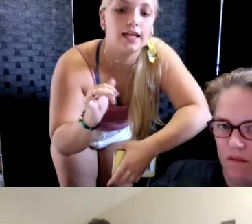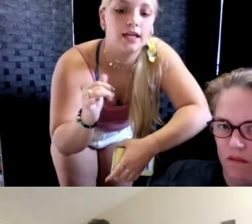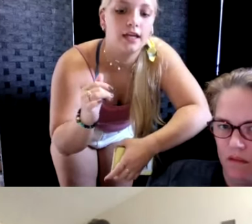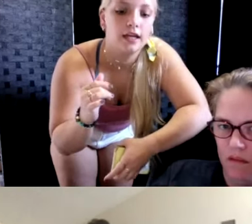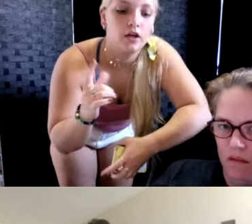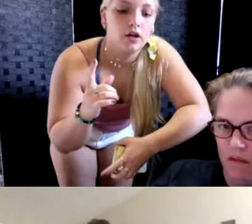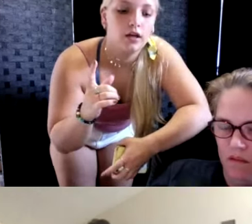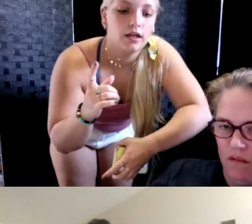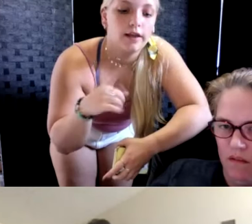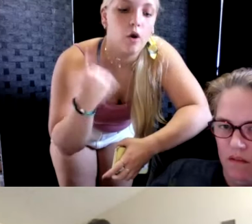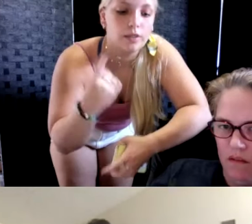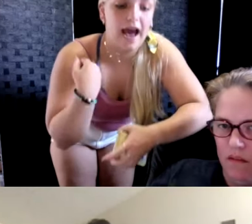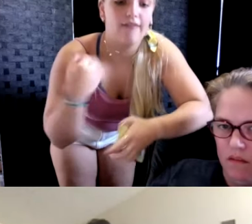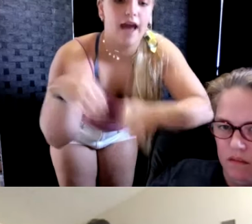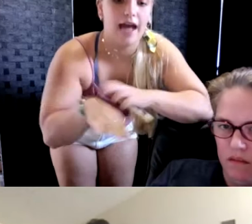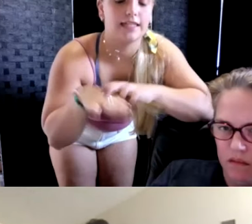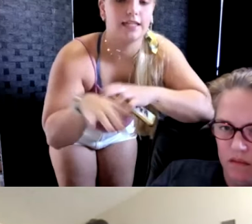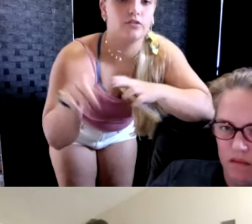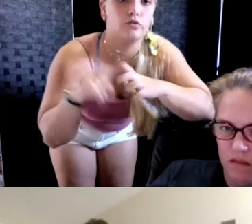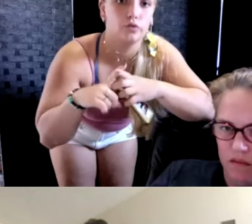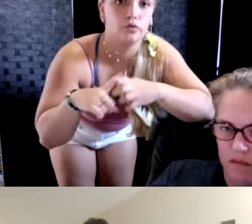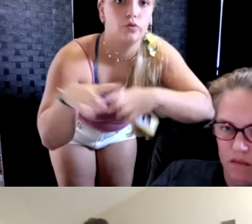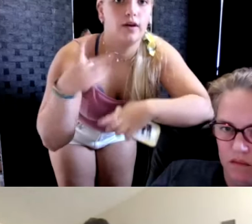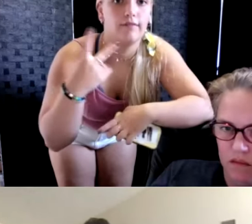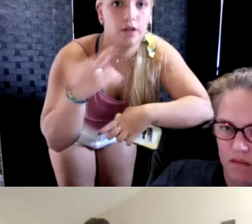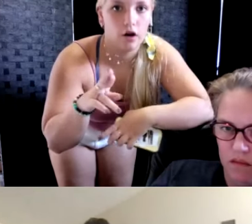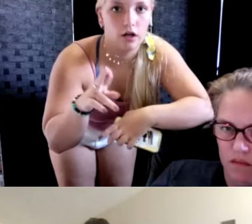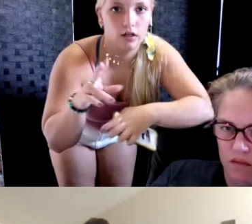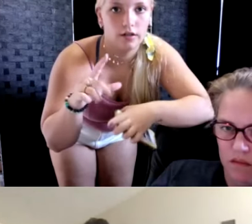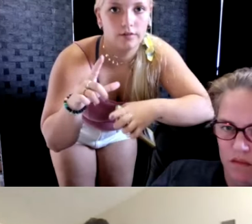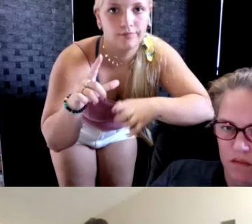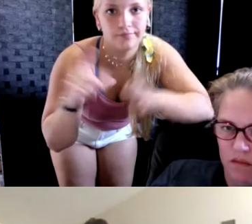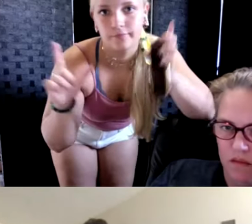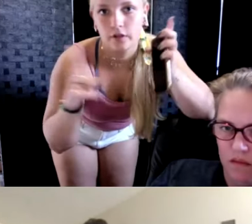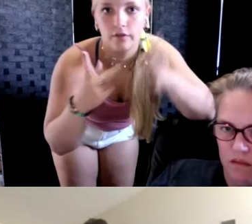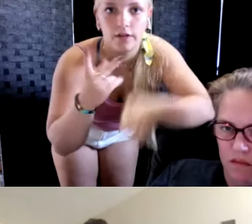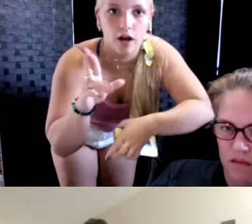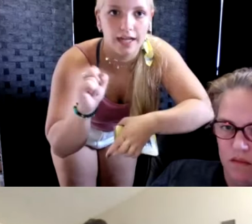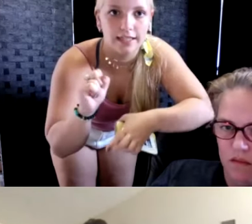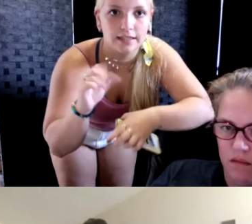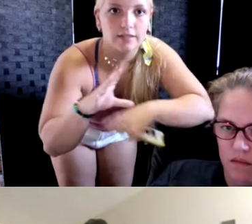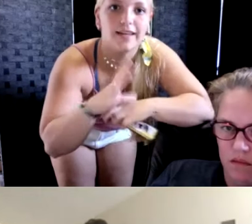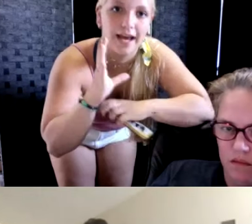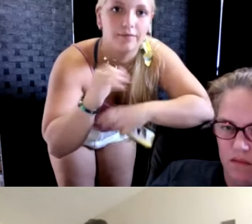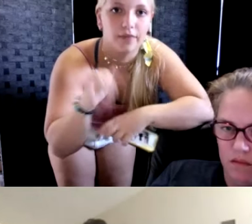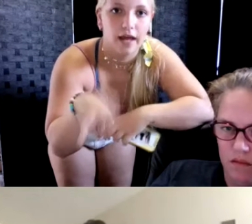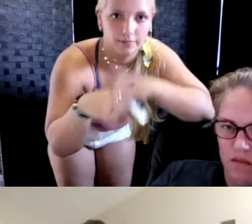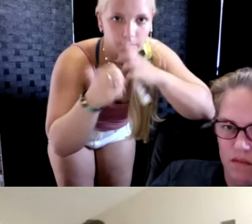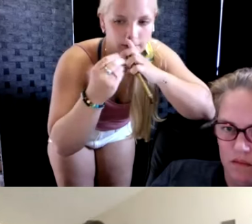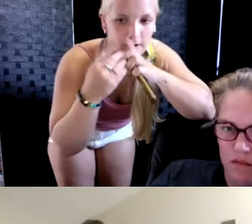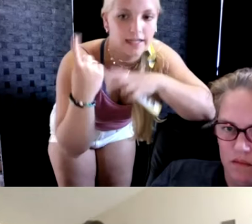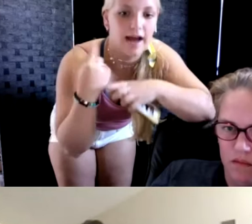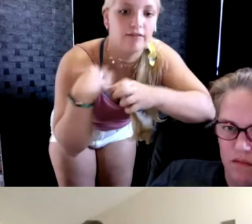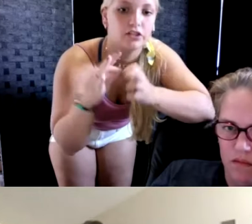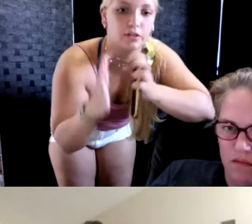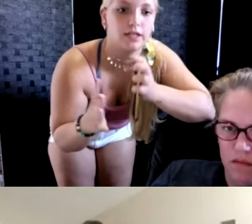like they always have access to a VR or BRS. Yeah, that. So